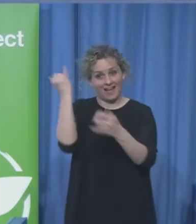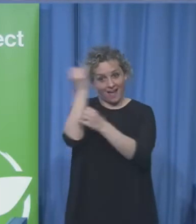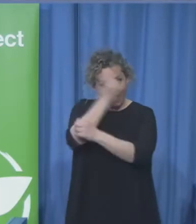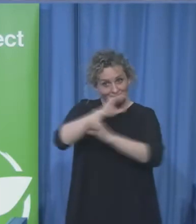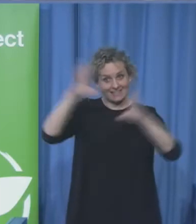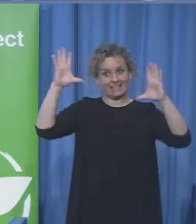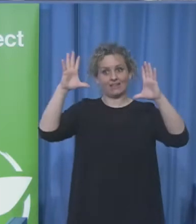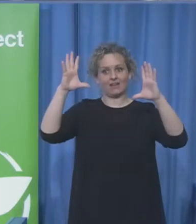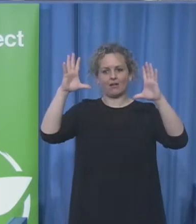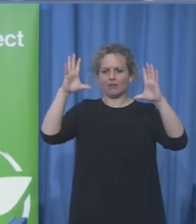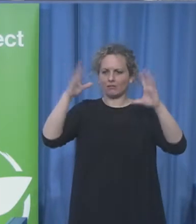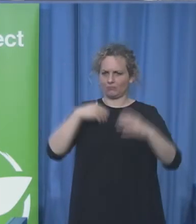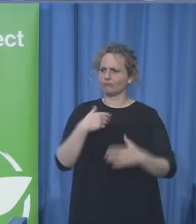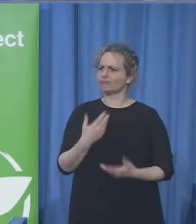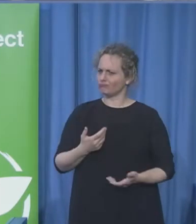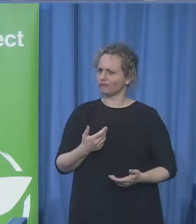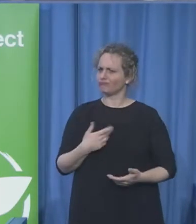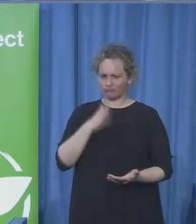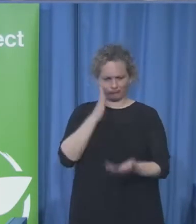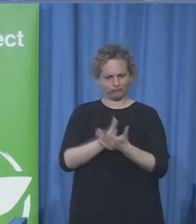I wasn't expecting this.